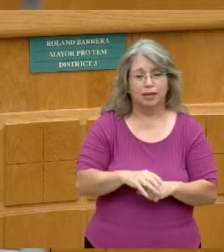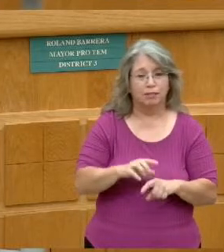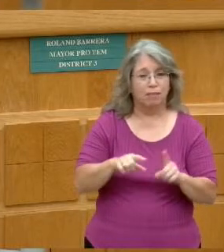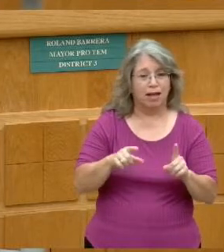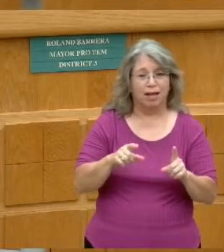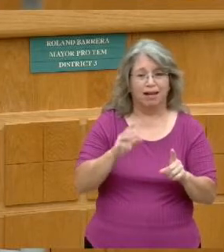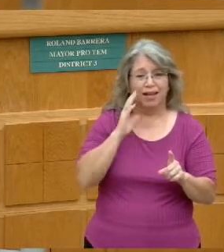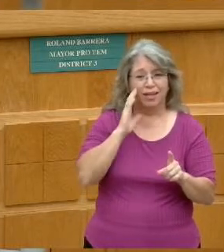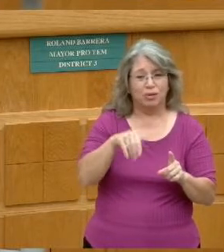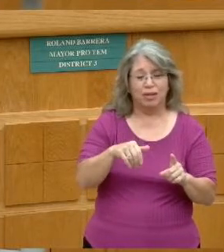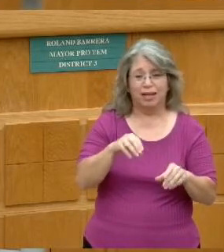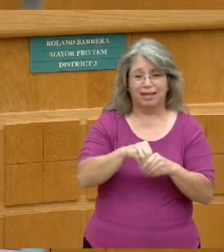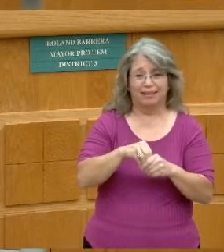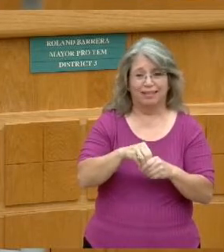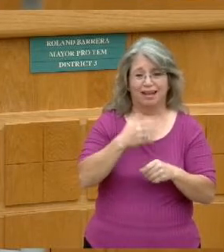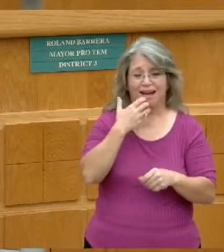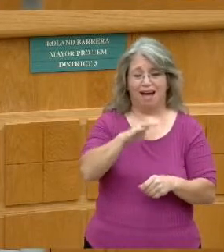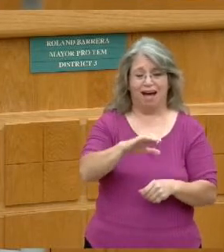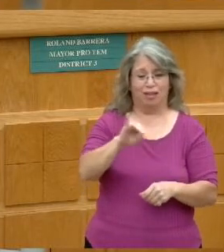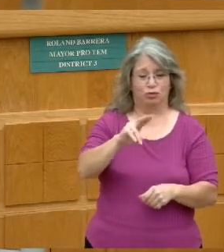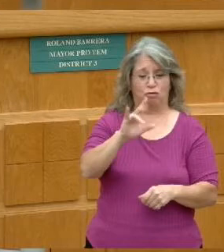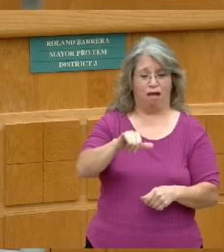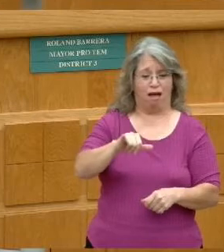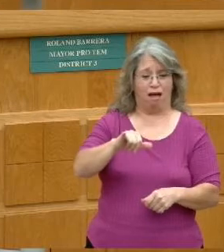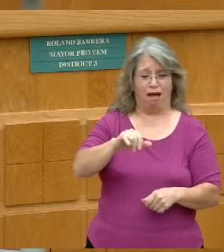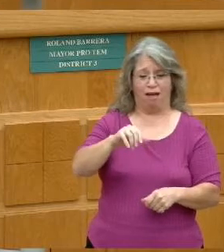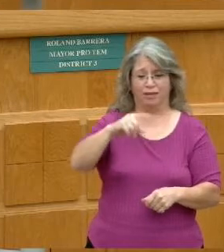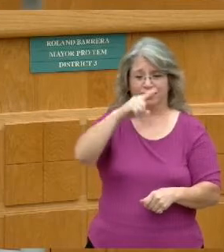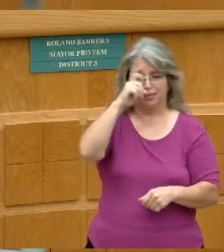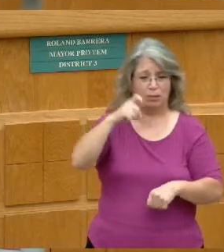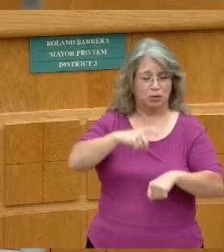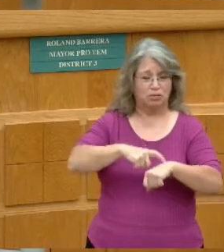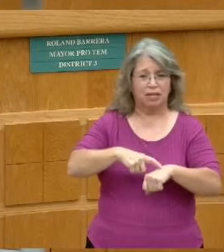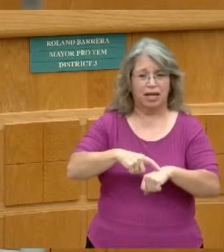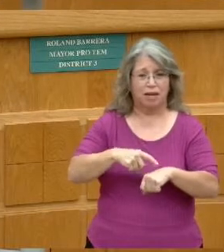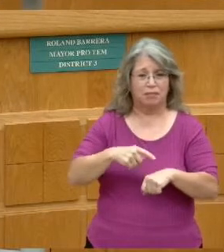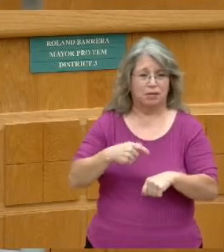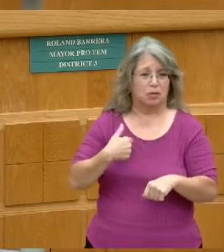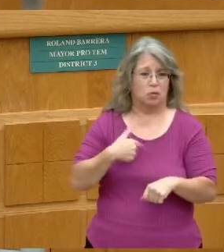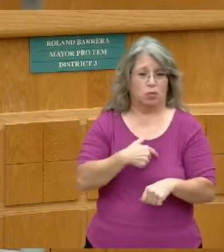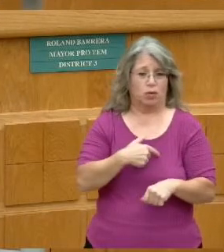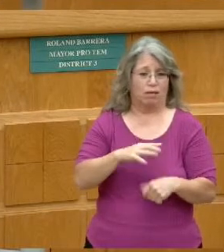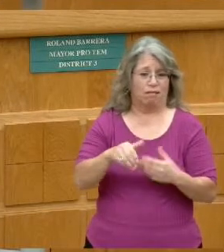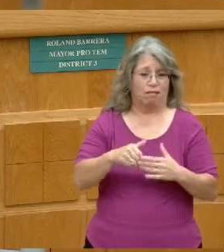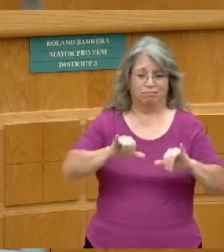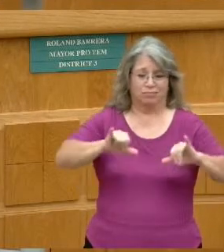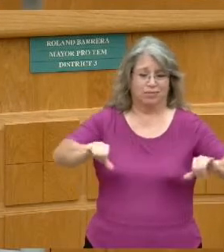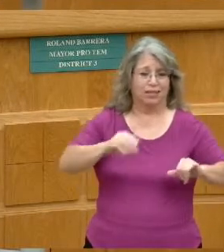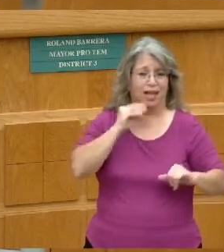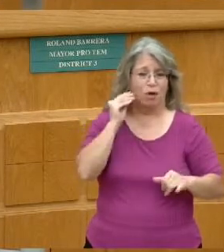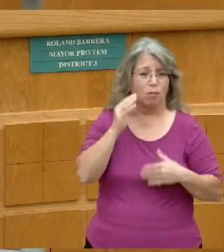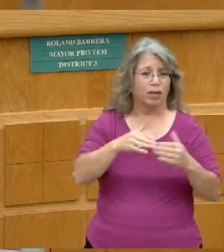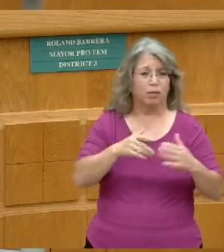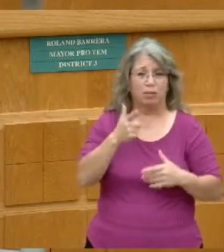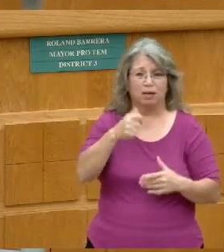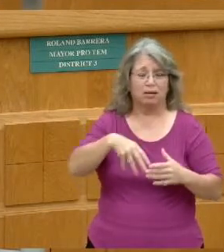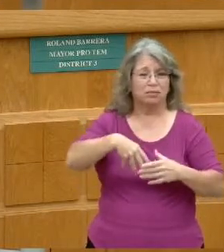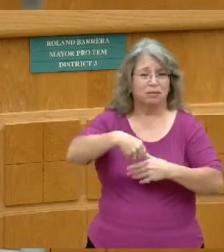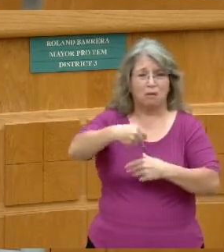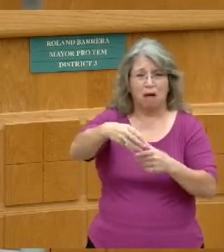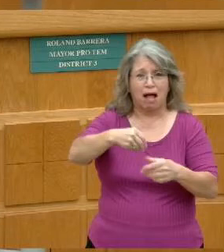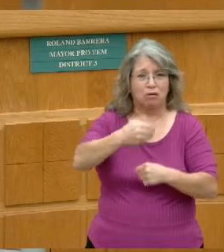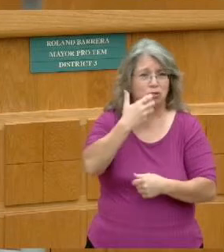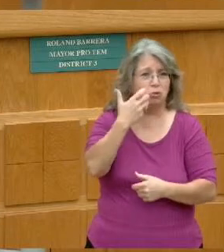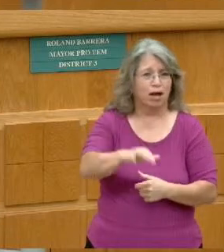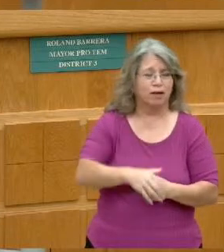cold AC. I'm not outside. And I think that's the case for most people in Texas, if I'm not at the beach. So I'd like to thank